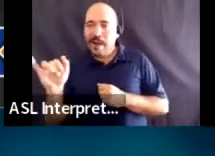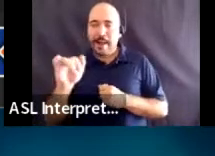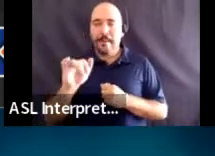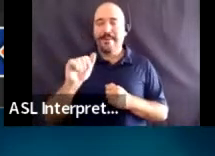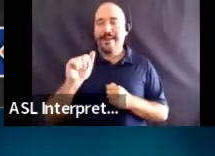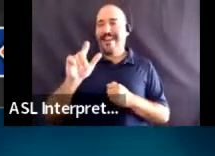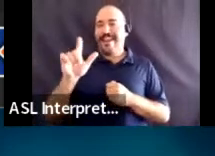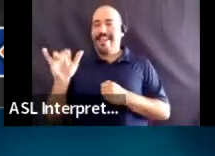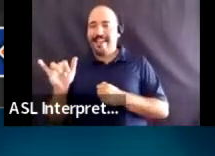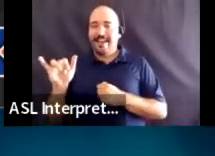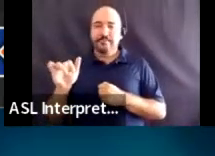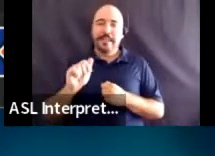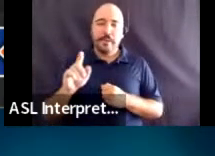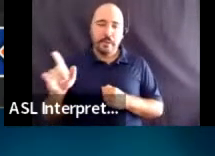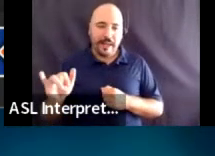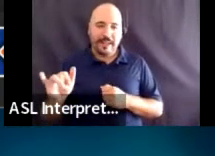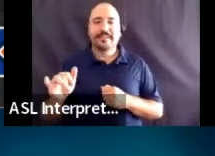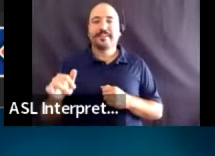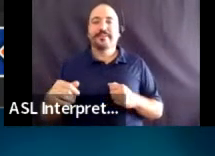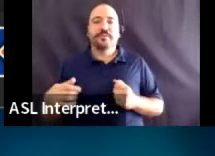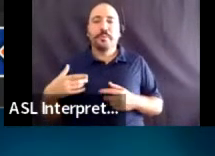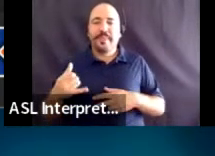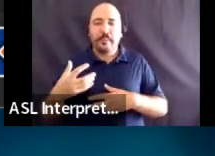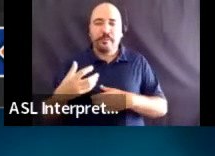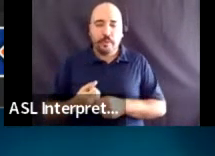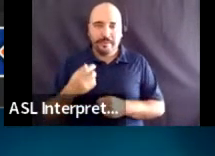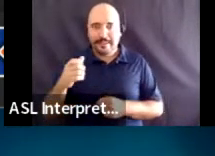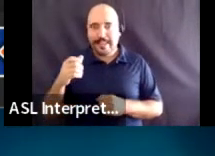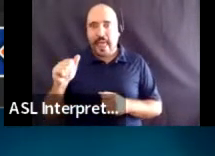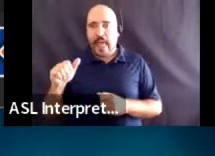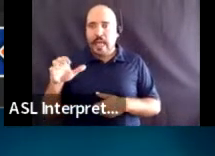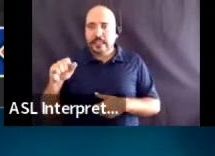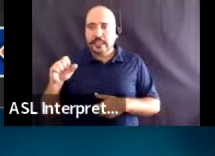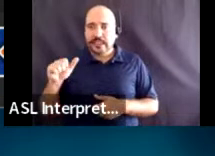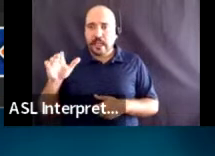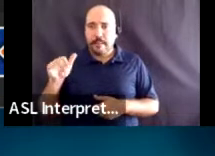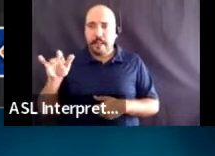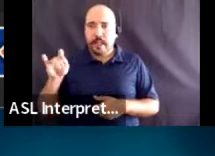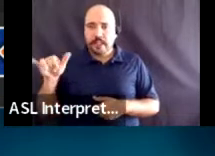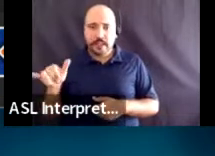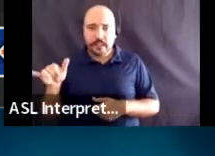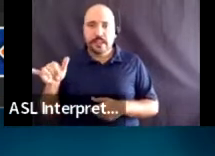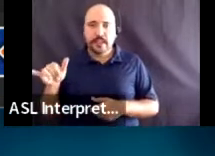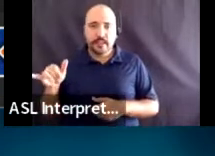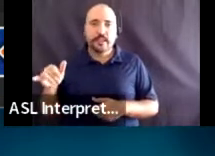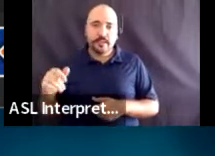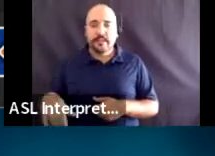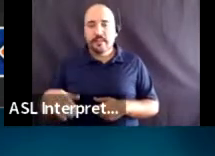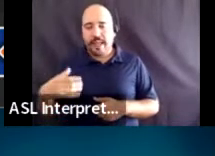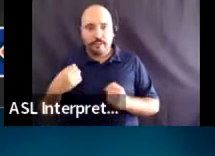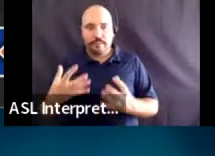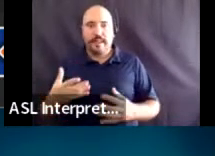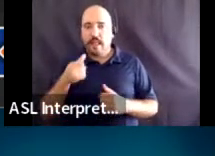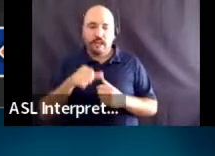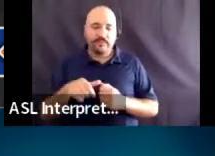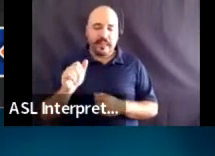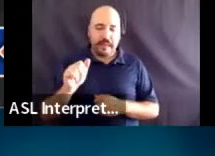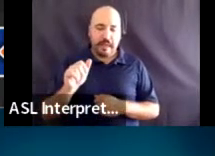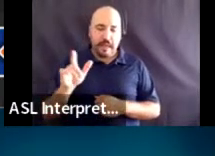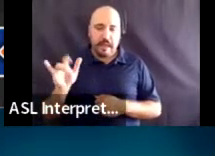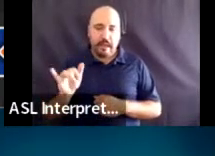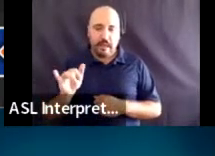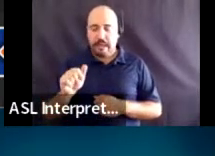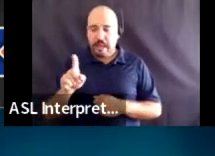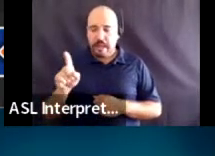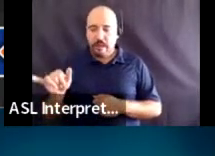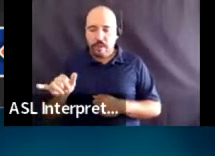because accessibility has so many letters in it. Peter, you want to describe the image on the slide? Yes,